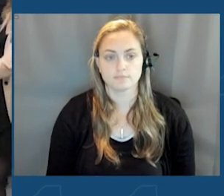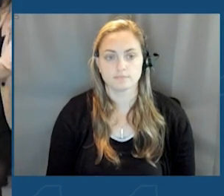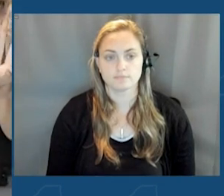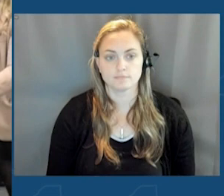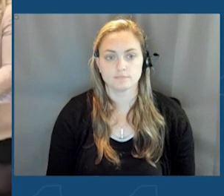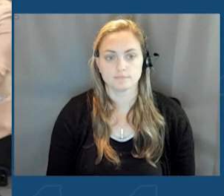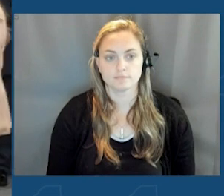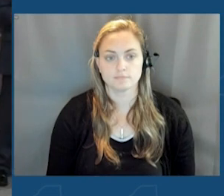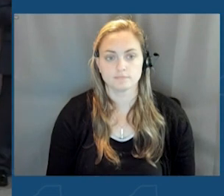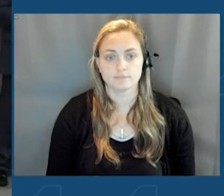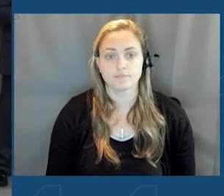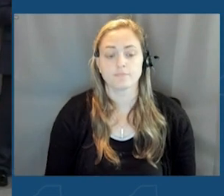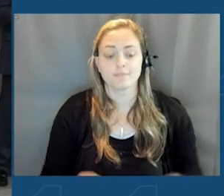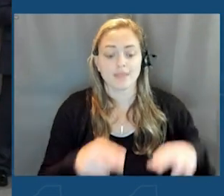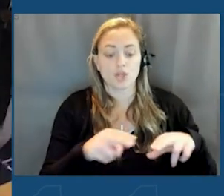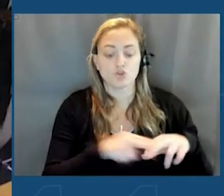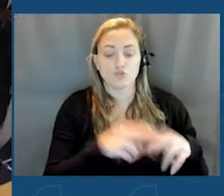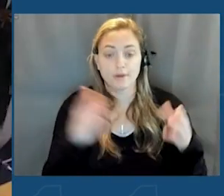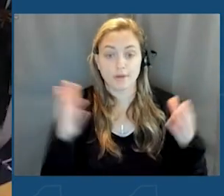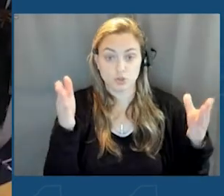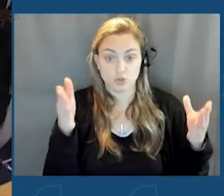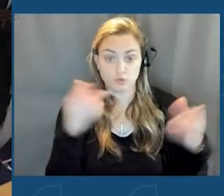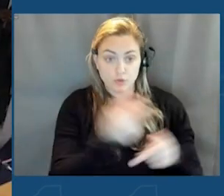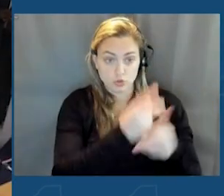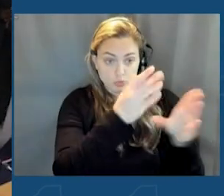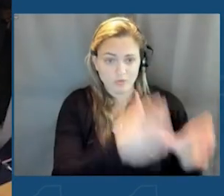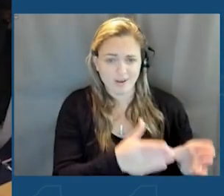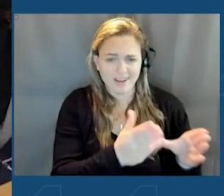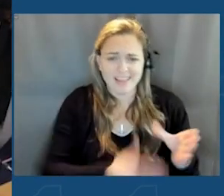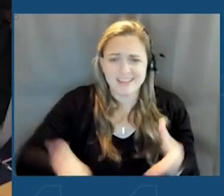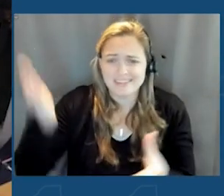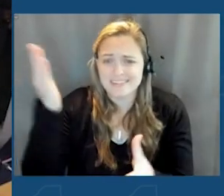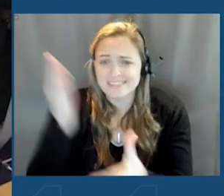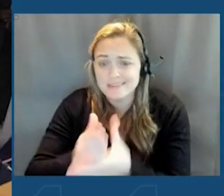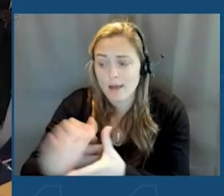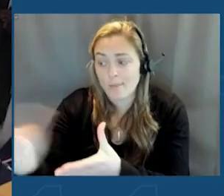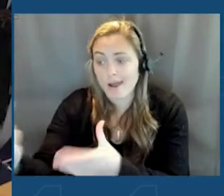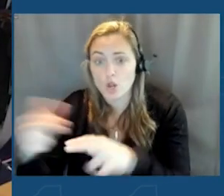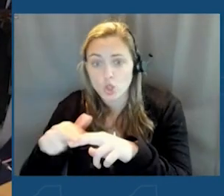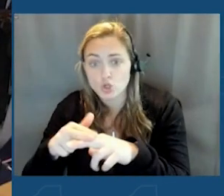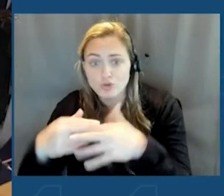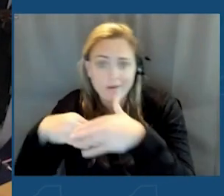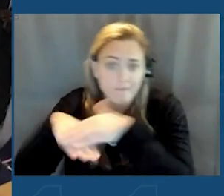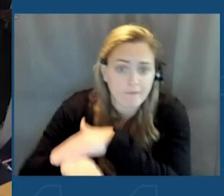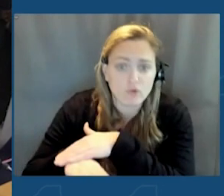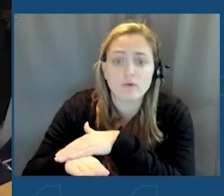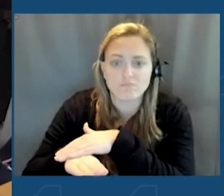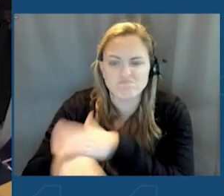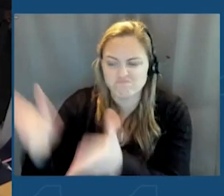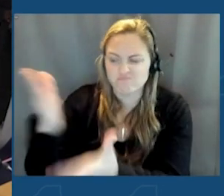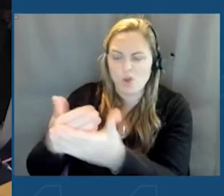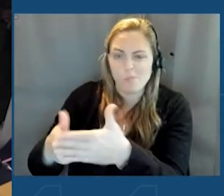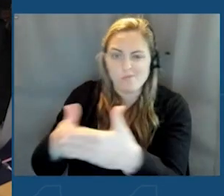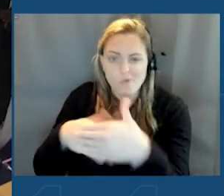A train service supervisor who stopped another train from entering the danger zone, Peter